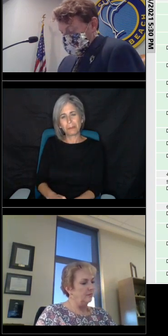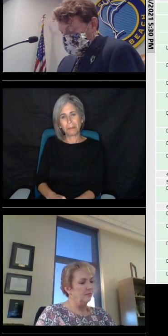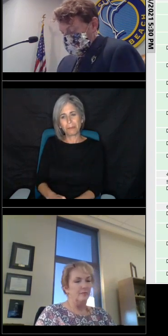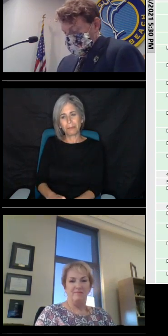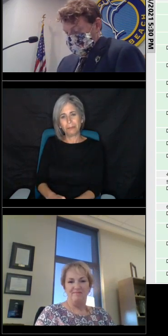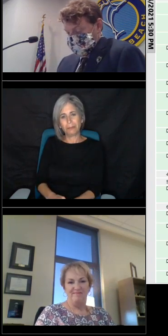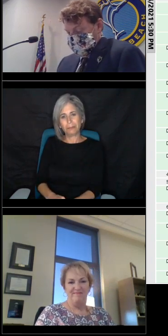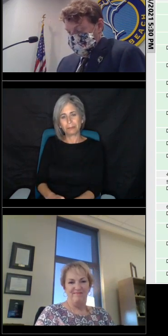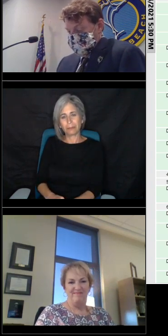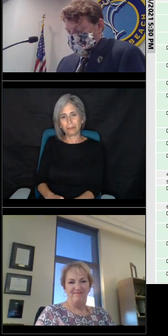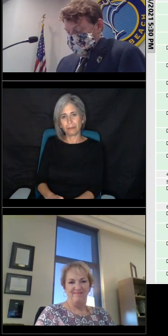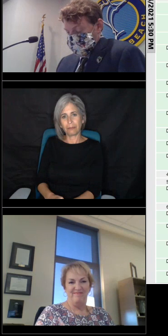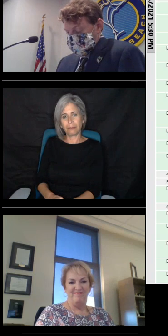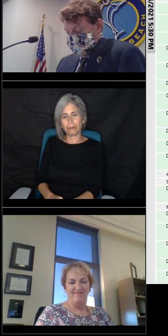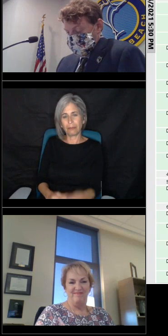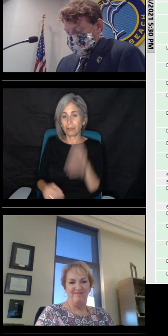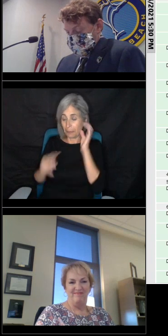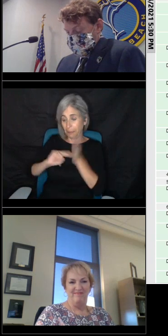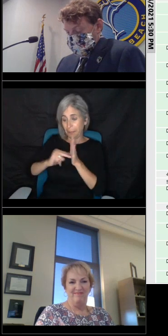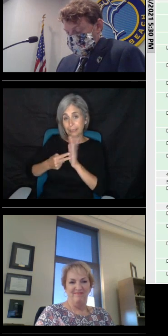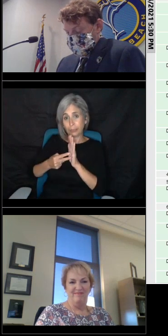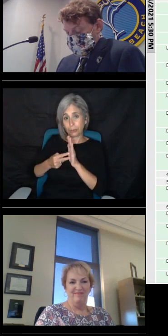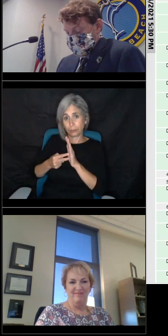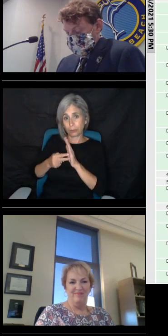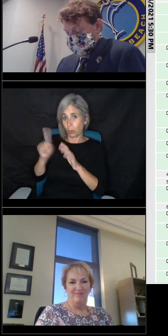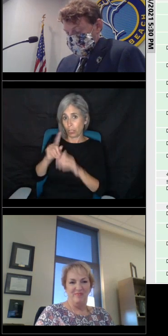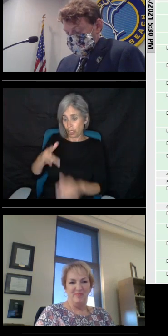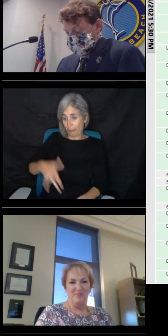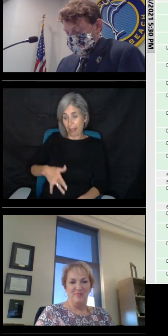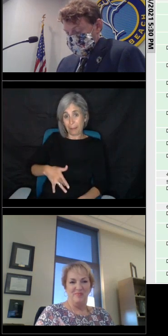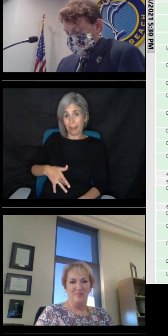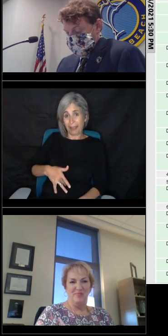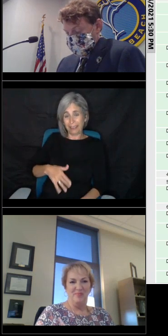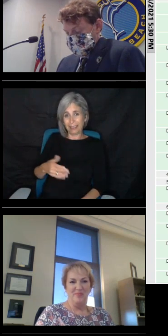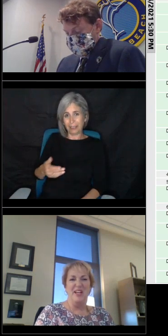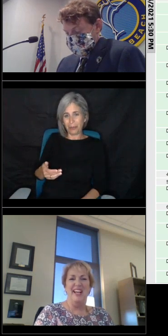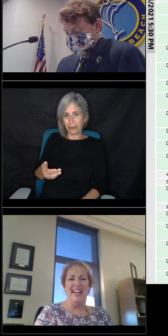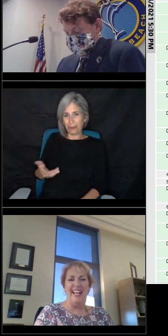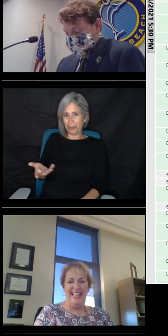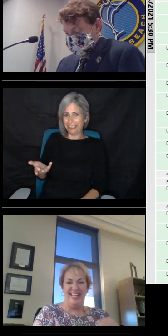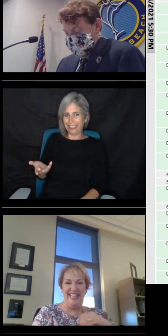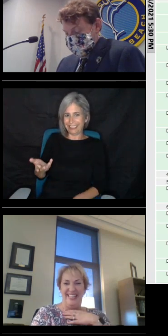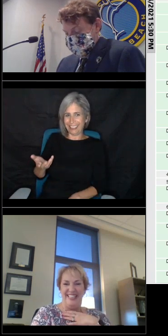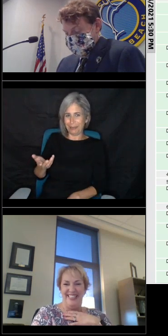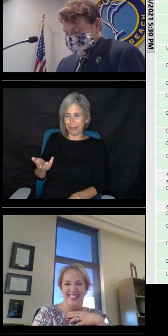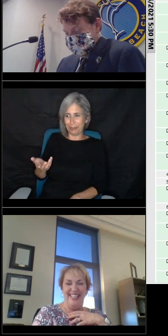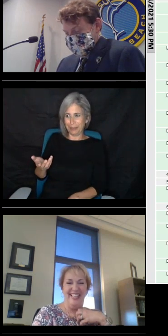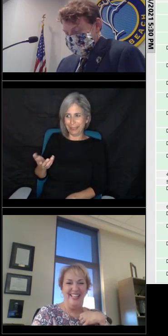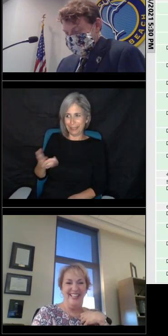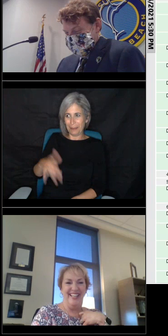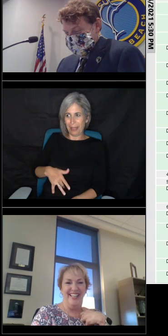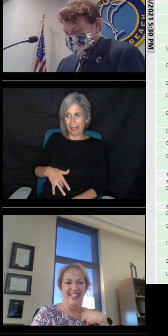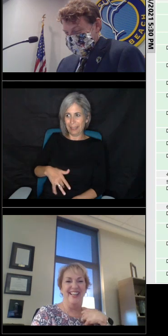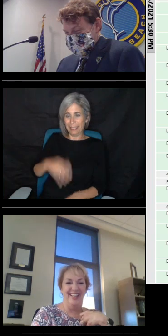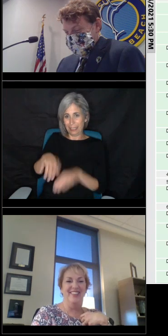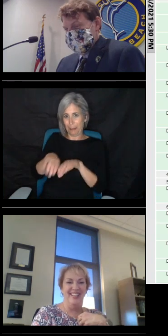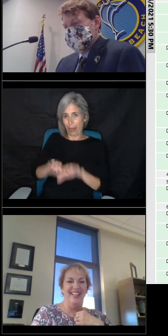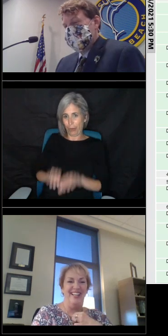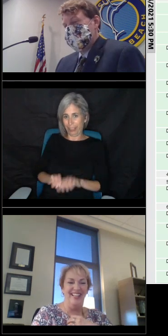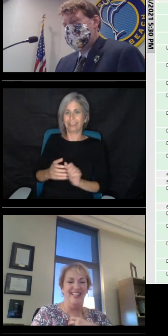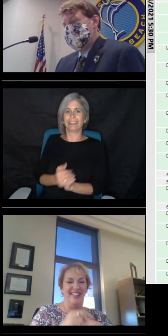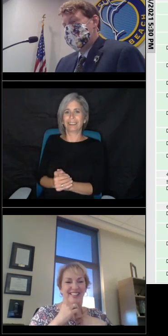So that simply just means where your belly button is buried. That may not translate very well in English, but it means a lot to people who are of